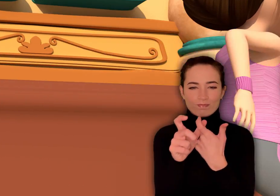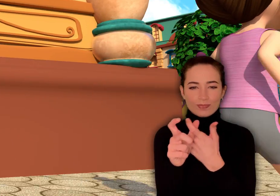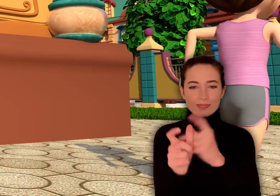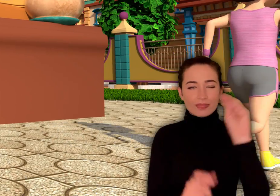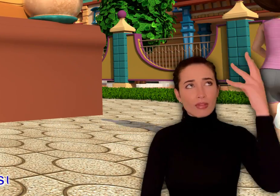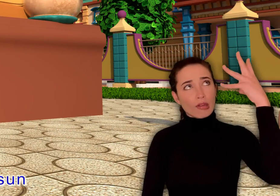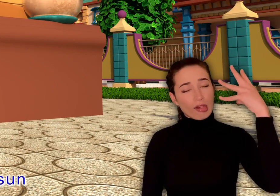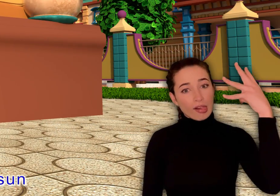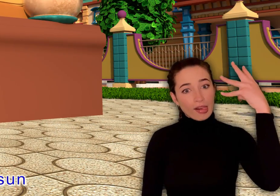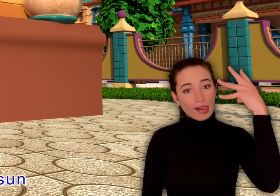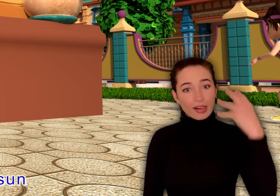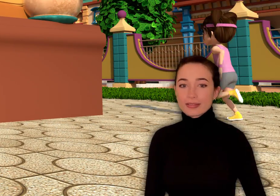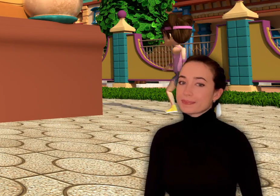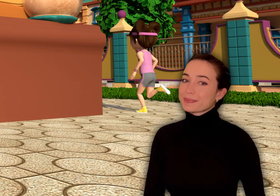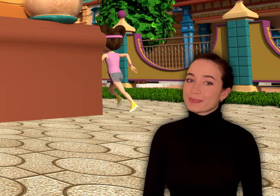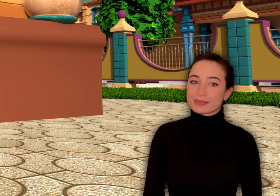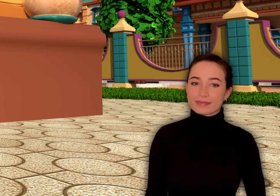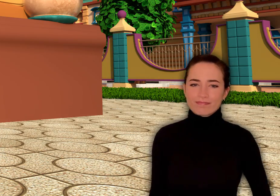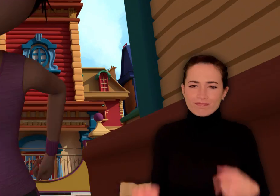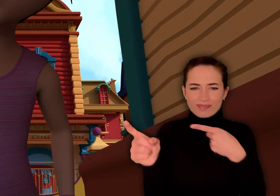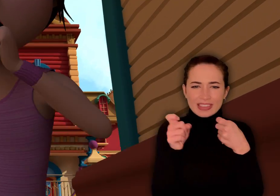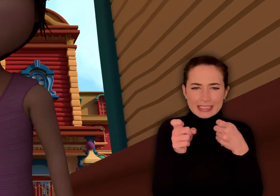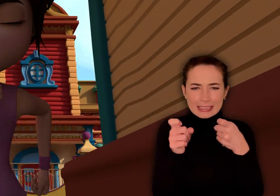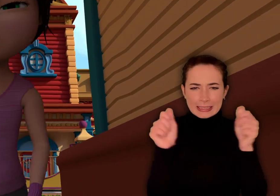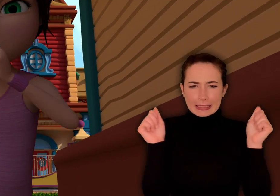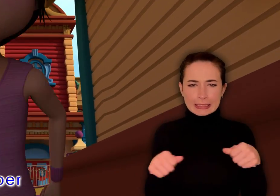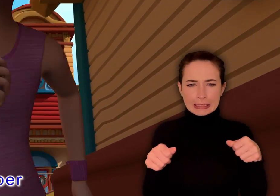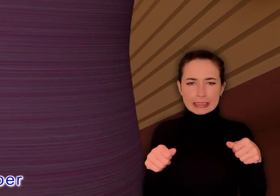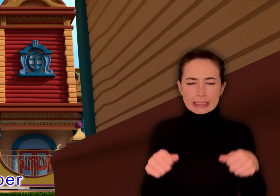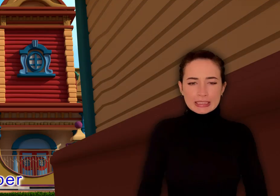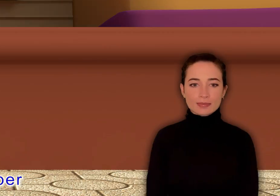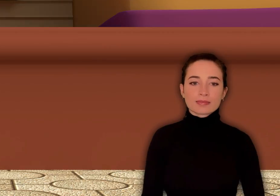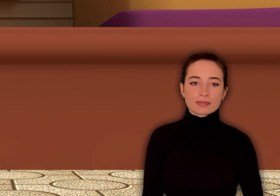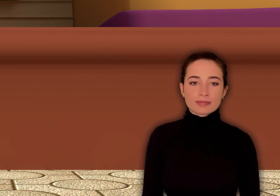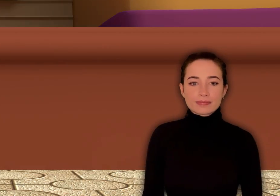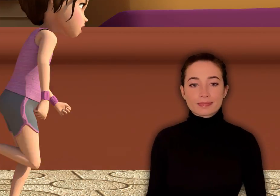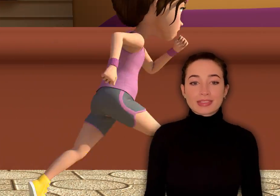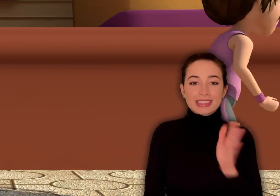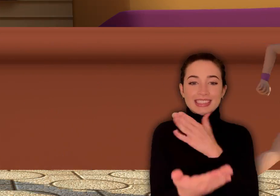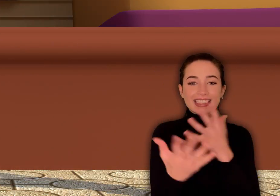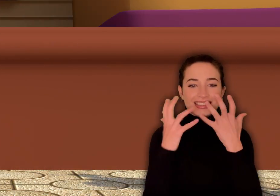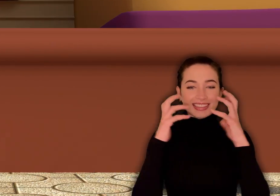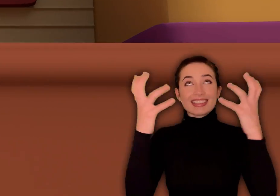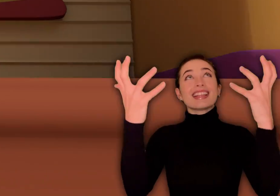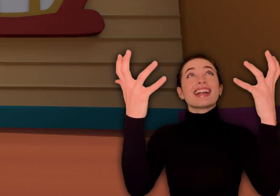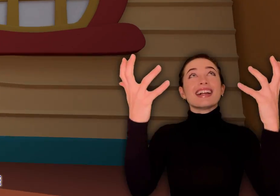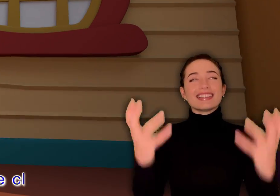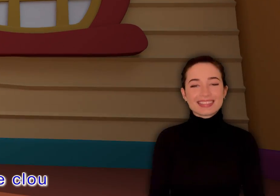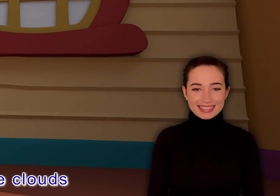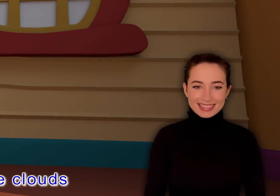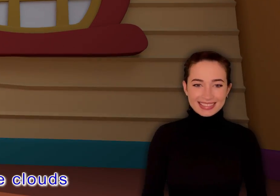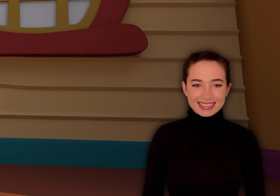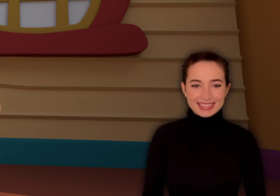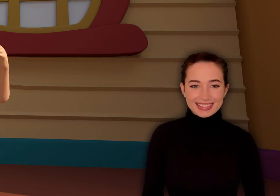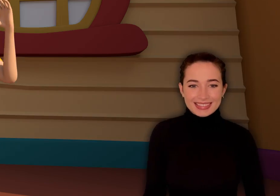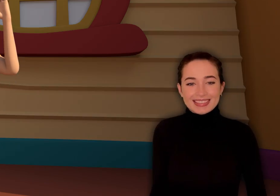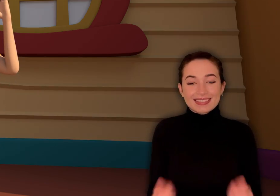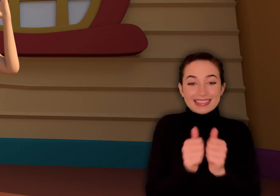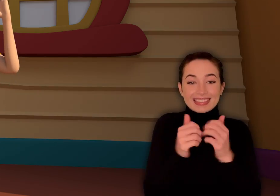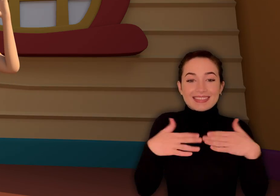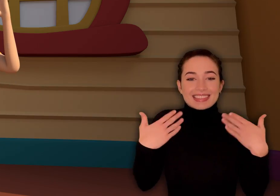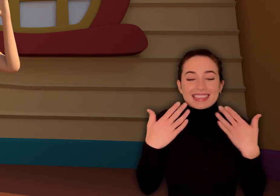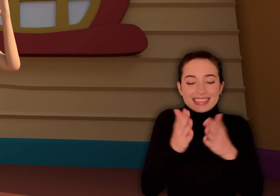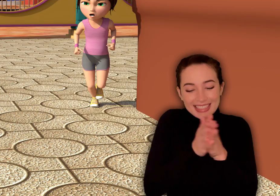all will'll run under the sun as fast as we could CER and sing aloud and reach the